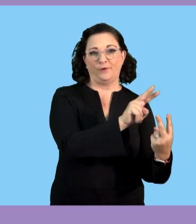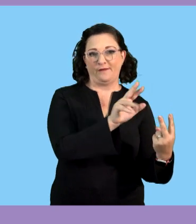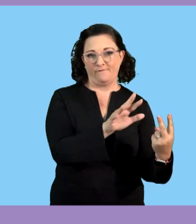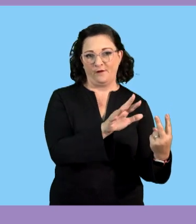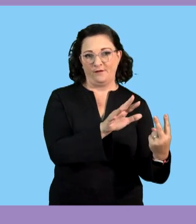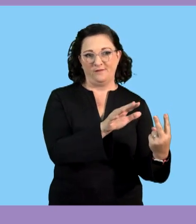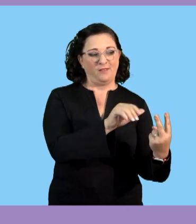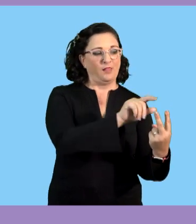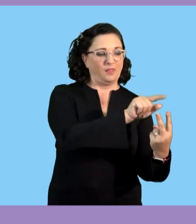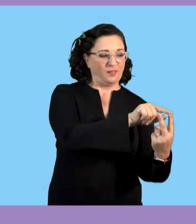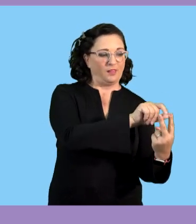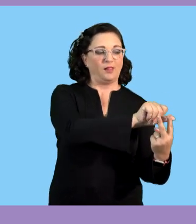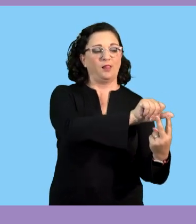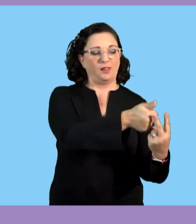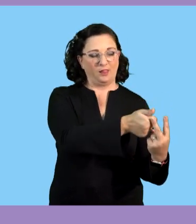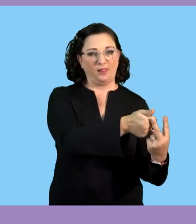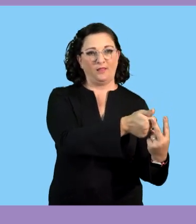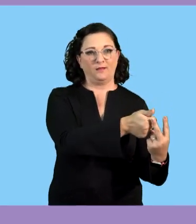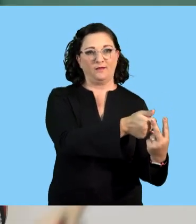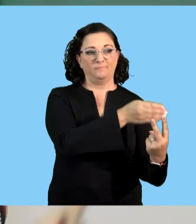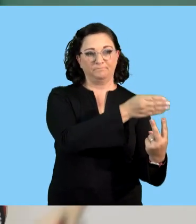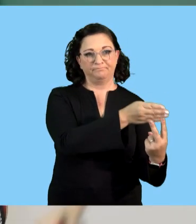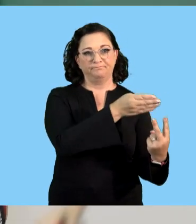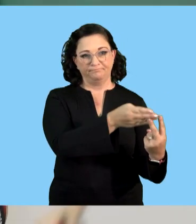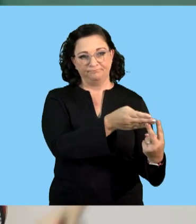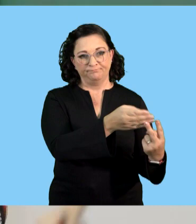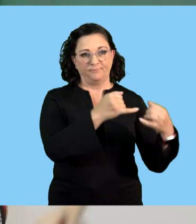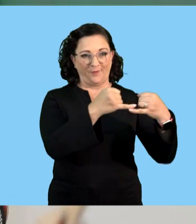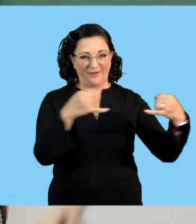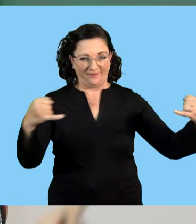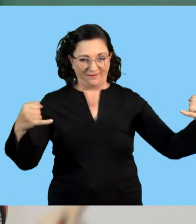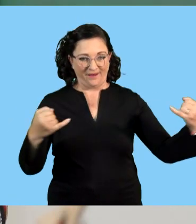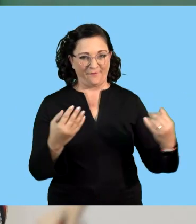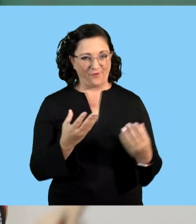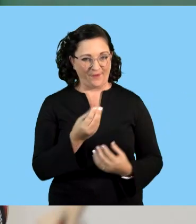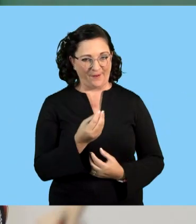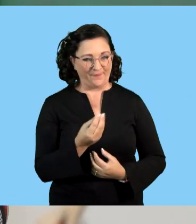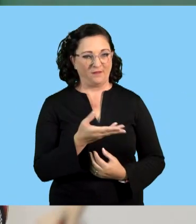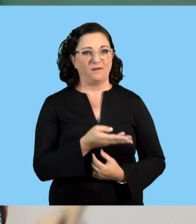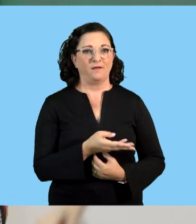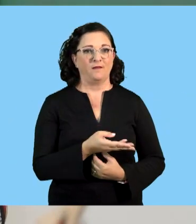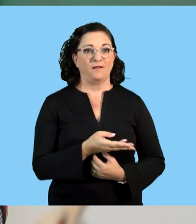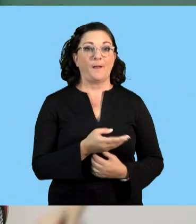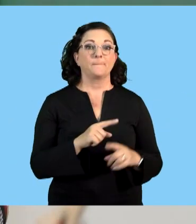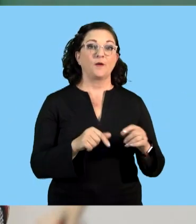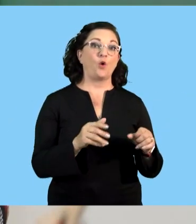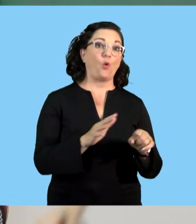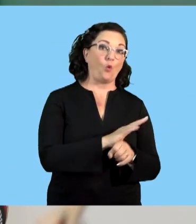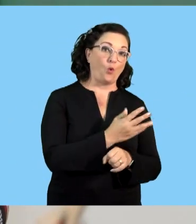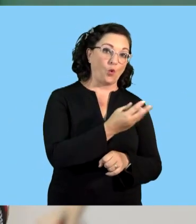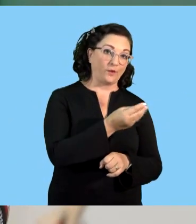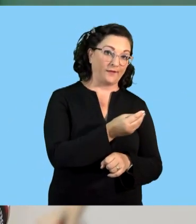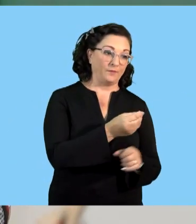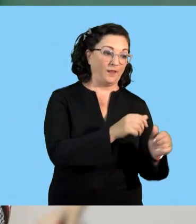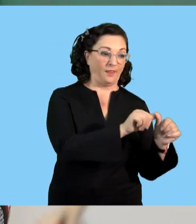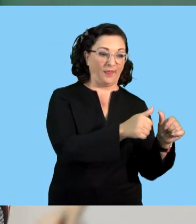25. Now consecutive means that the numbers come after each other on the number line, and these are whole